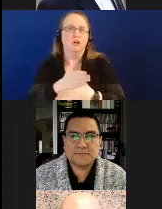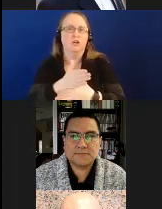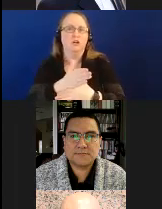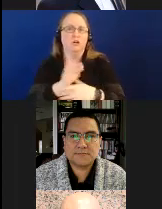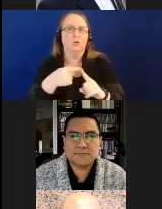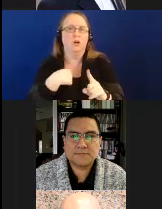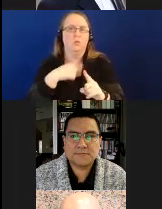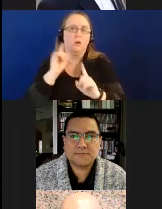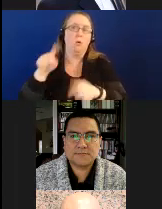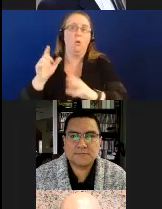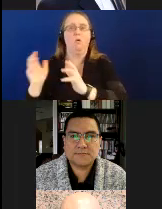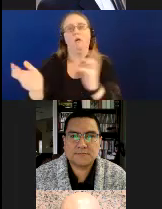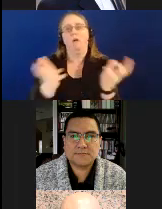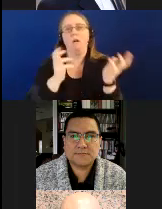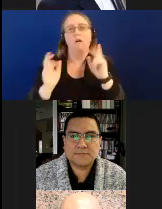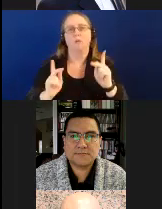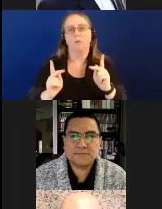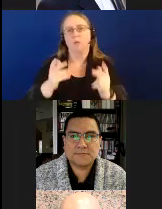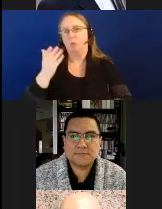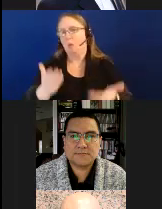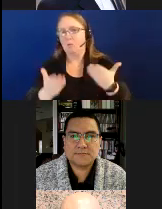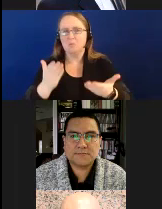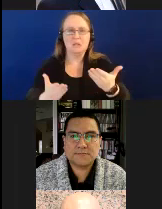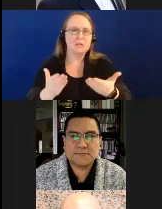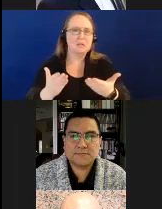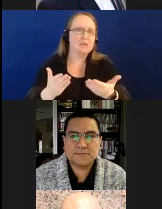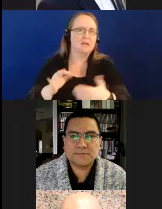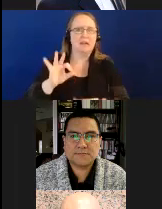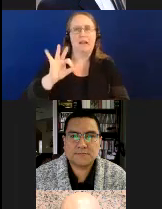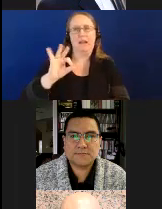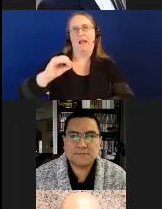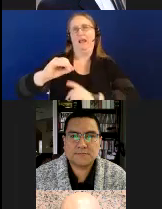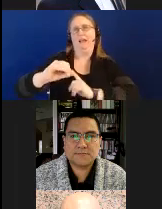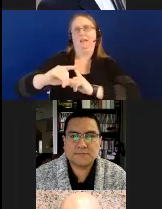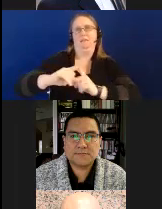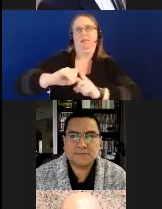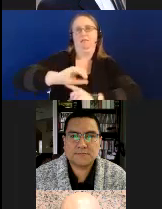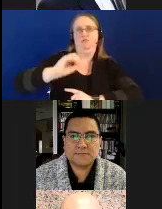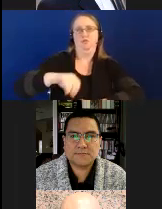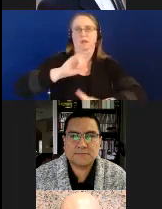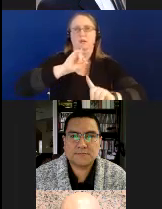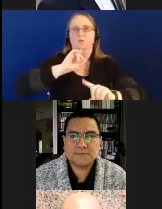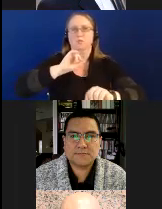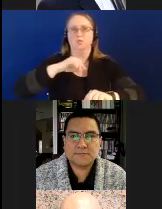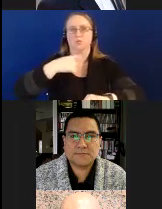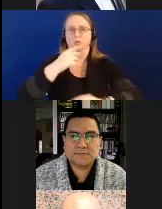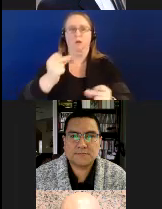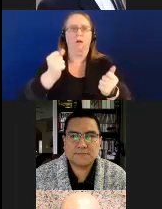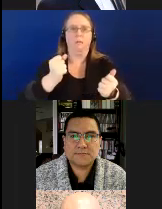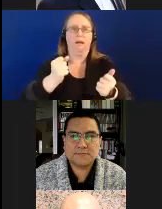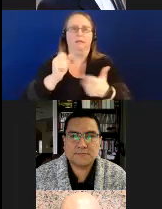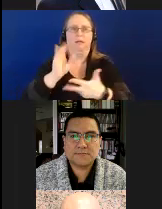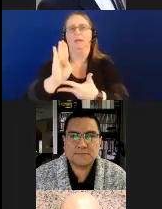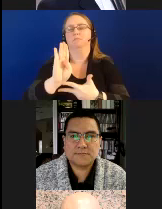out and talk to folks about this, we probably get 90+% of respondents who just say automatically it's